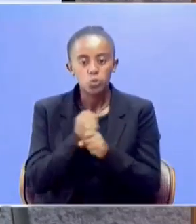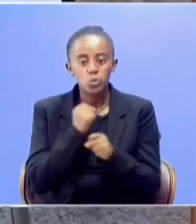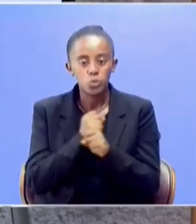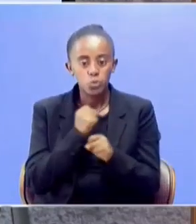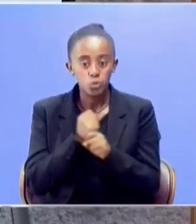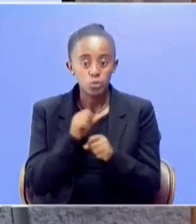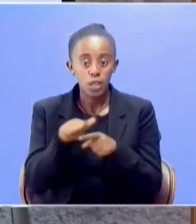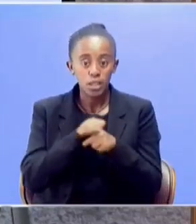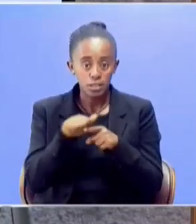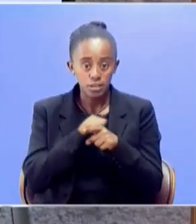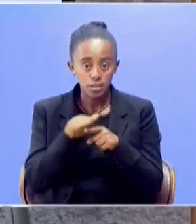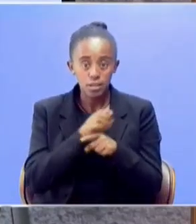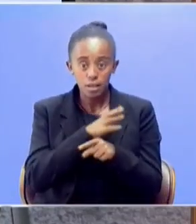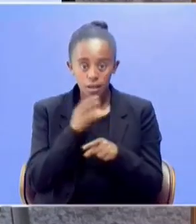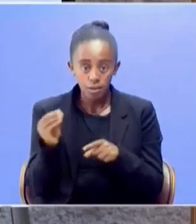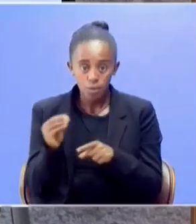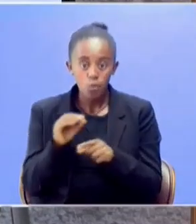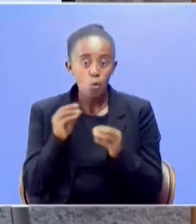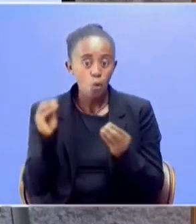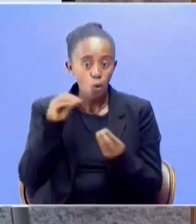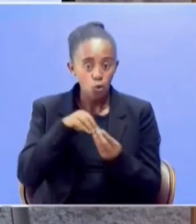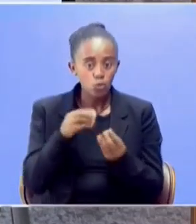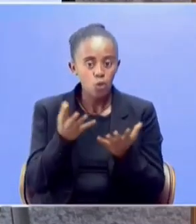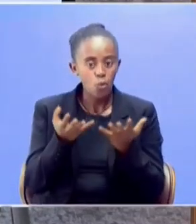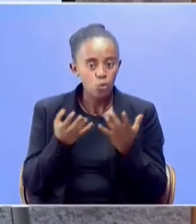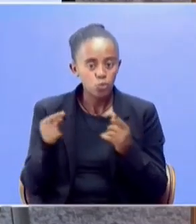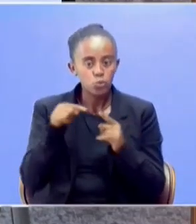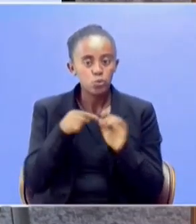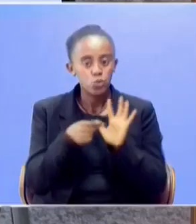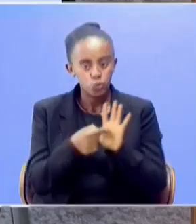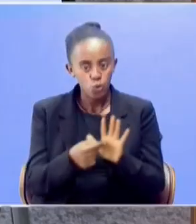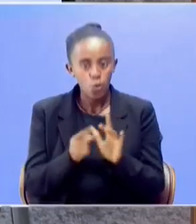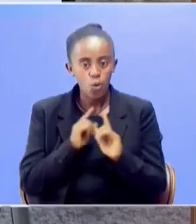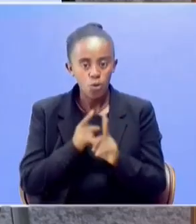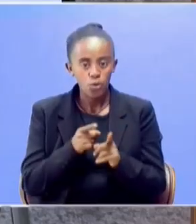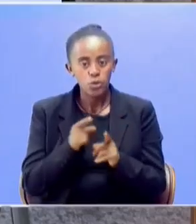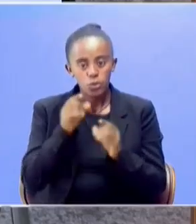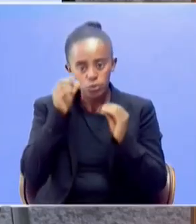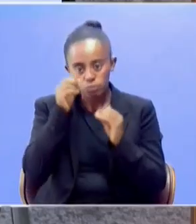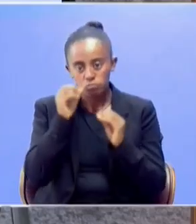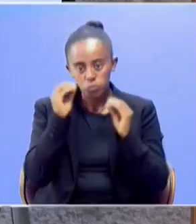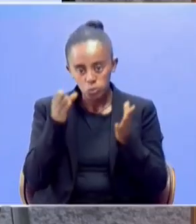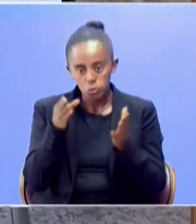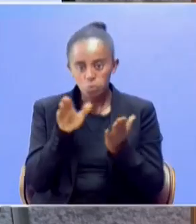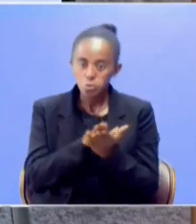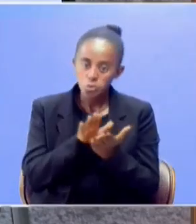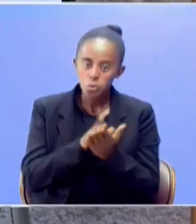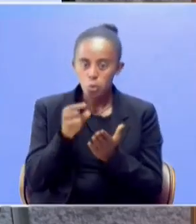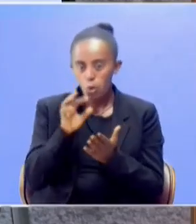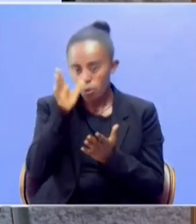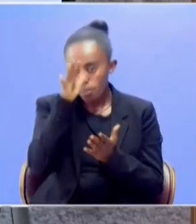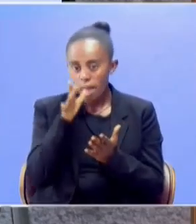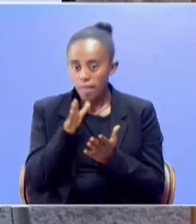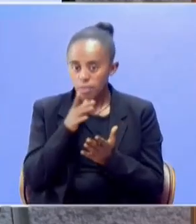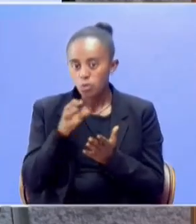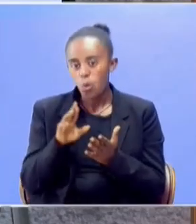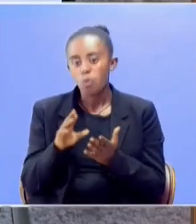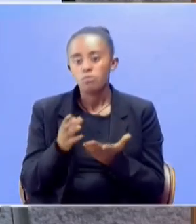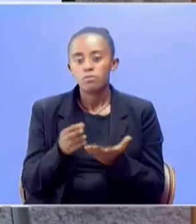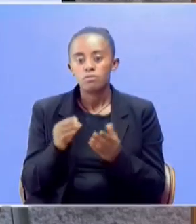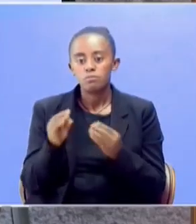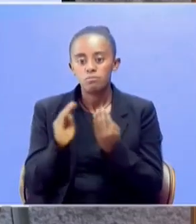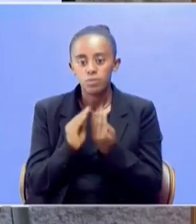these exercises, and also I want you to show your answers to your teachers at school or your parents and your mentors, all